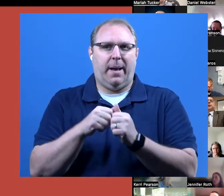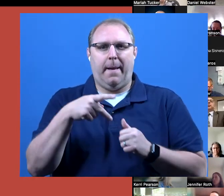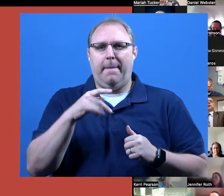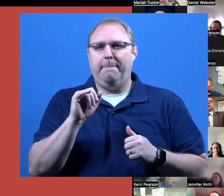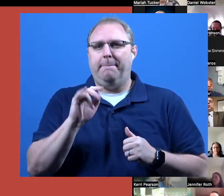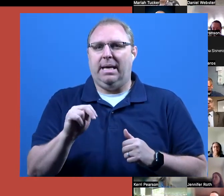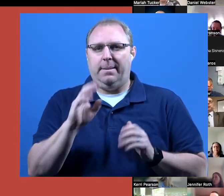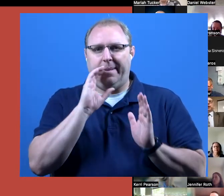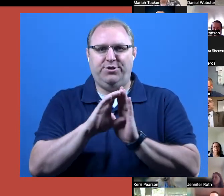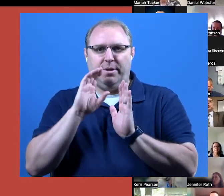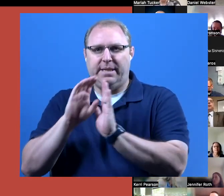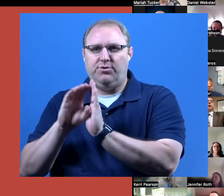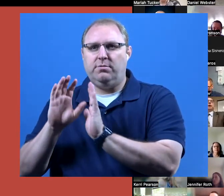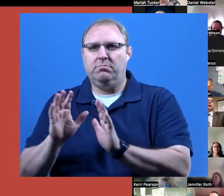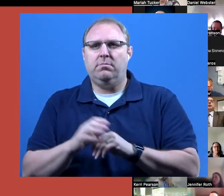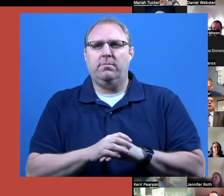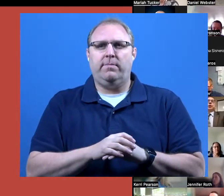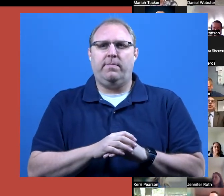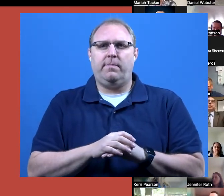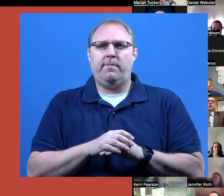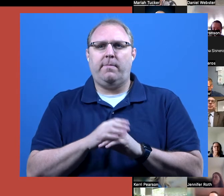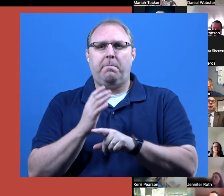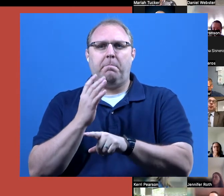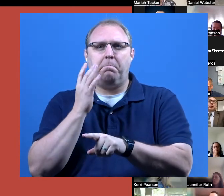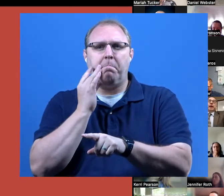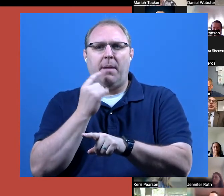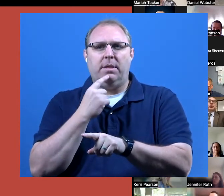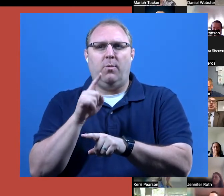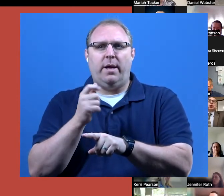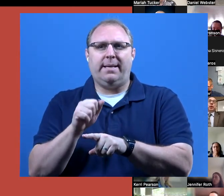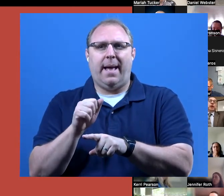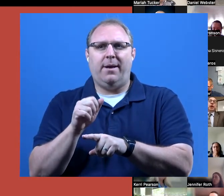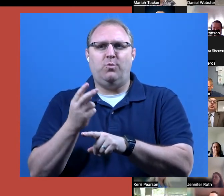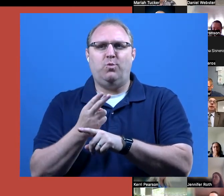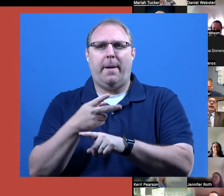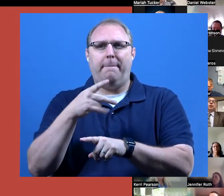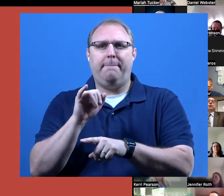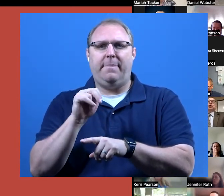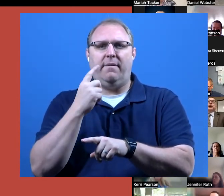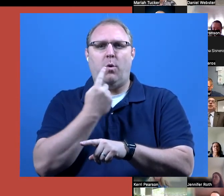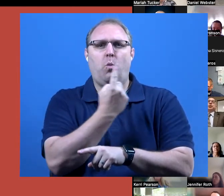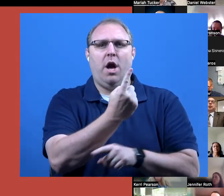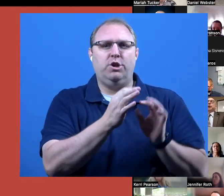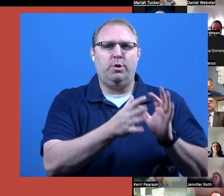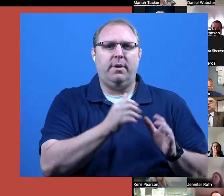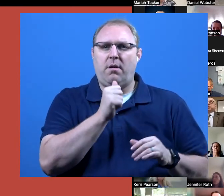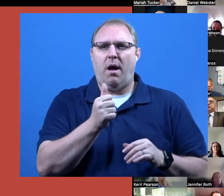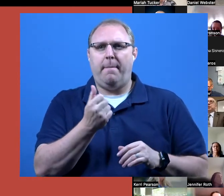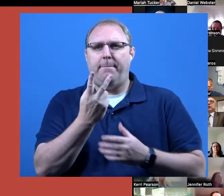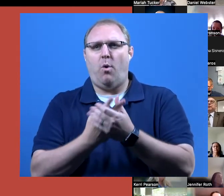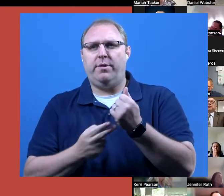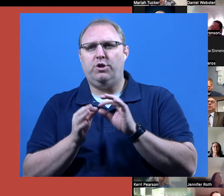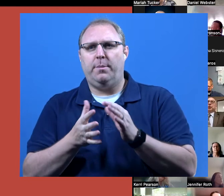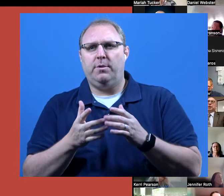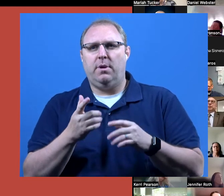really quickly. We're not wanting to avoid questions on long-term disability. The reality is we aren't allowed to answer a lot of questions